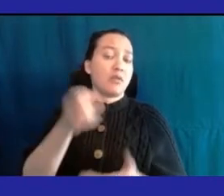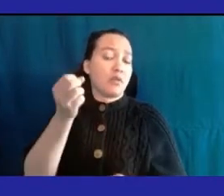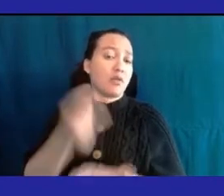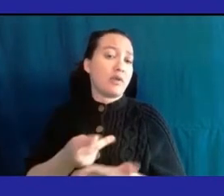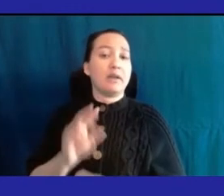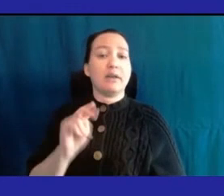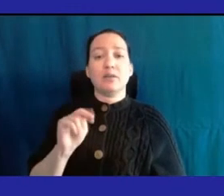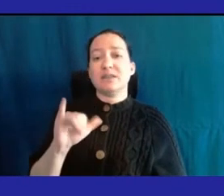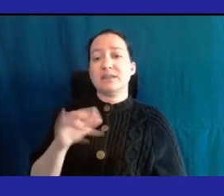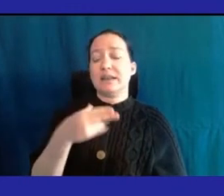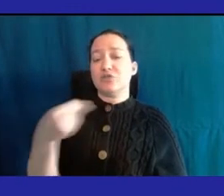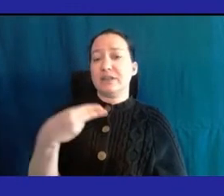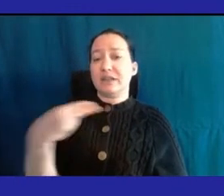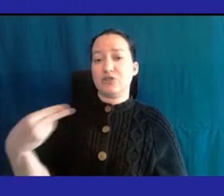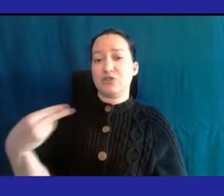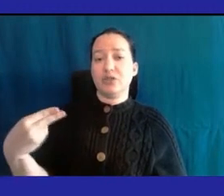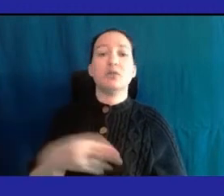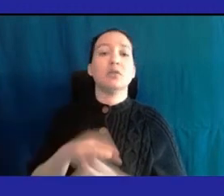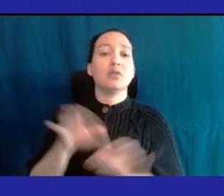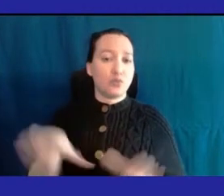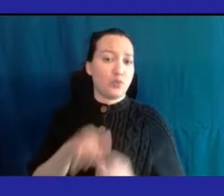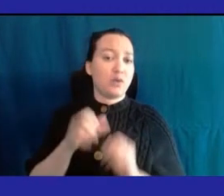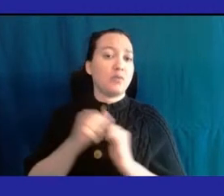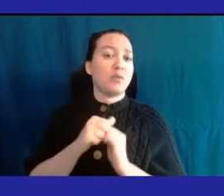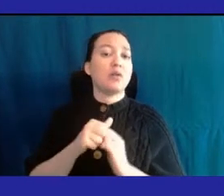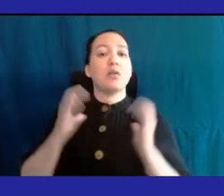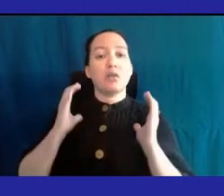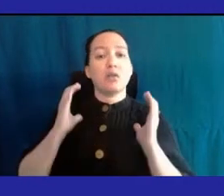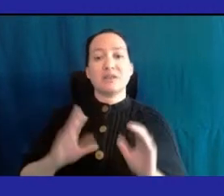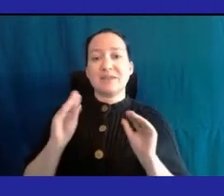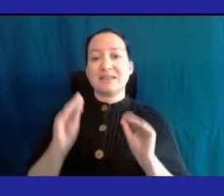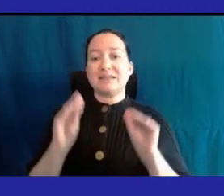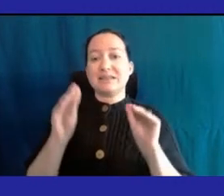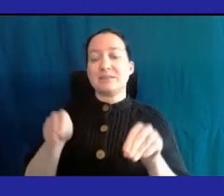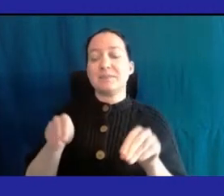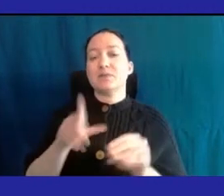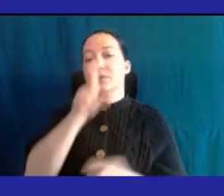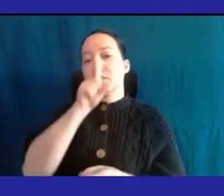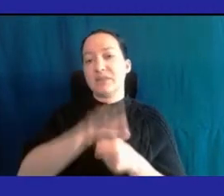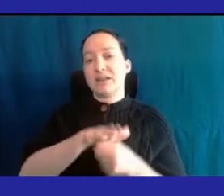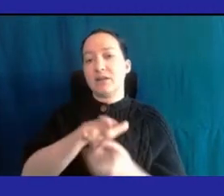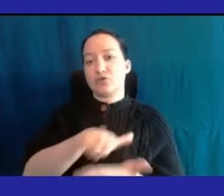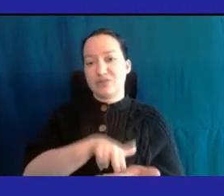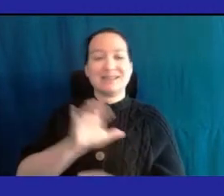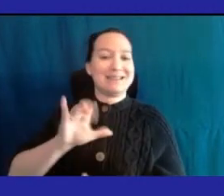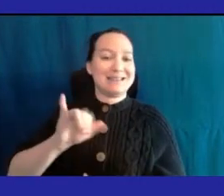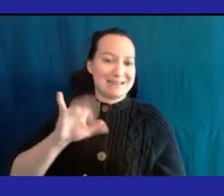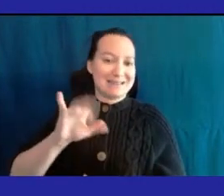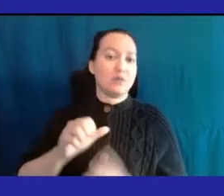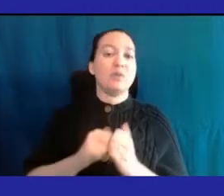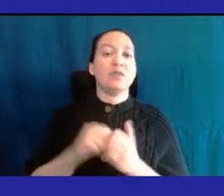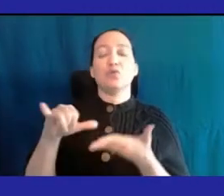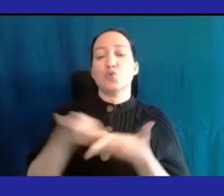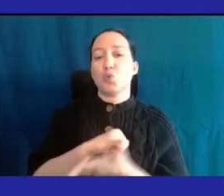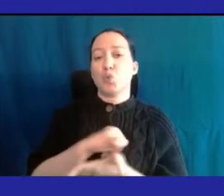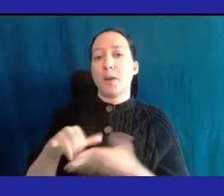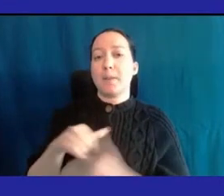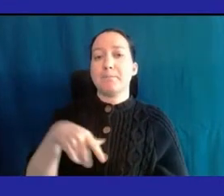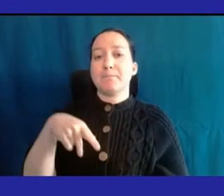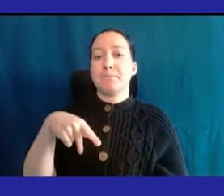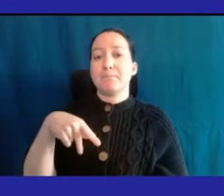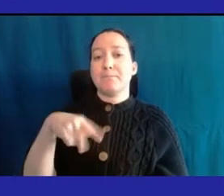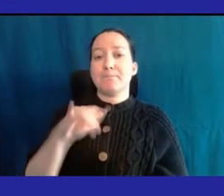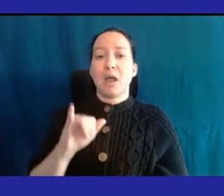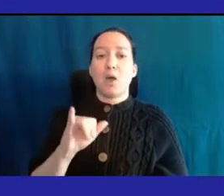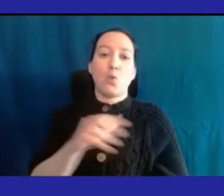City Health and Hospitals Corporation to execute a customer installation commitment contract with New York City, with New York Power Authority, NYPA, for an amount not